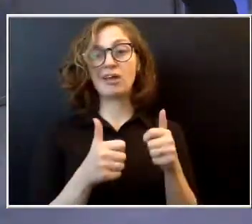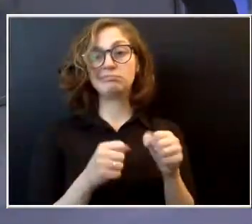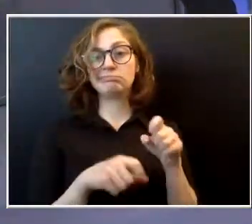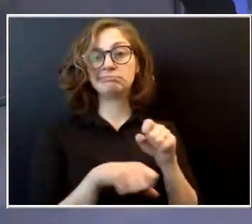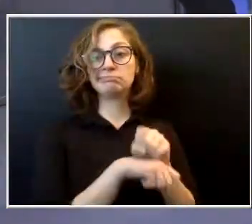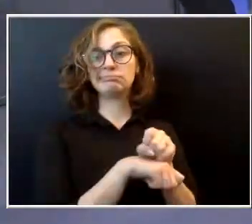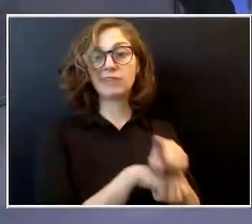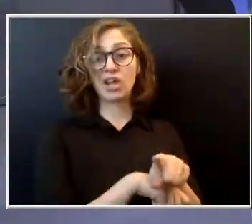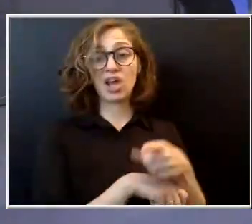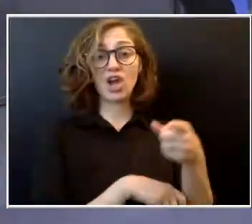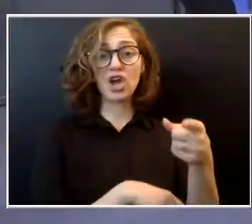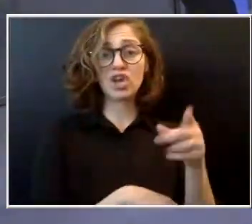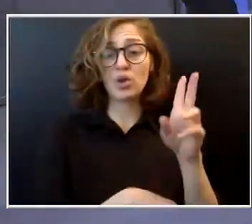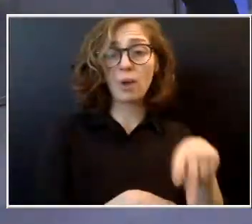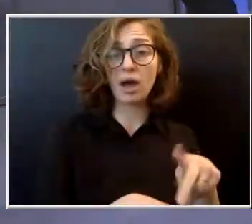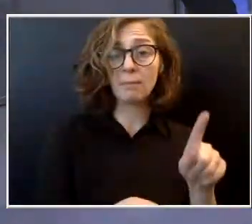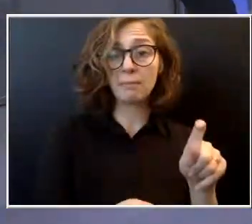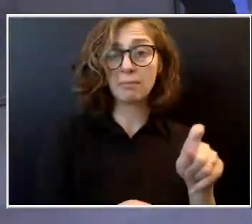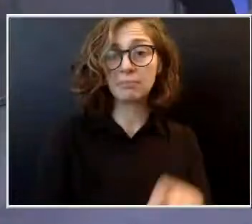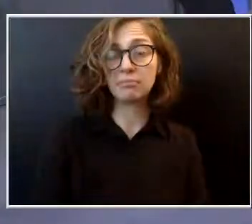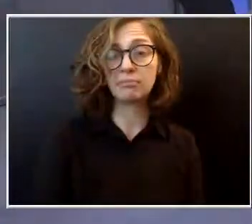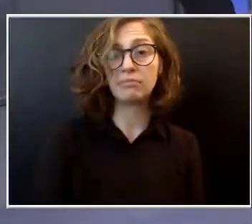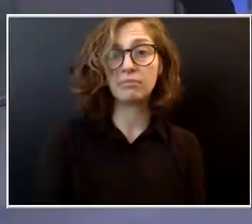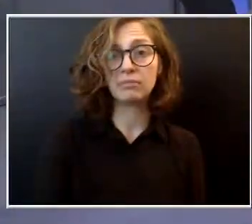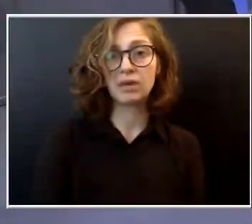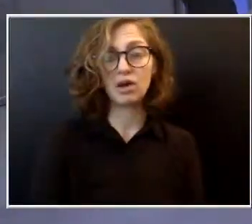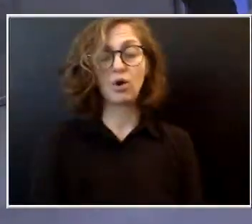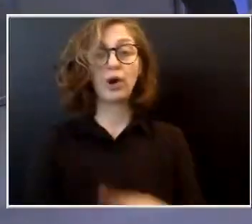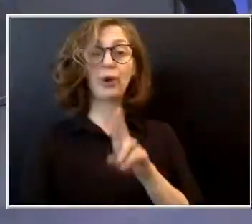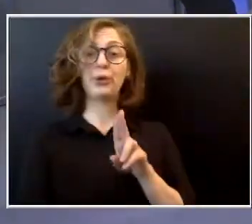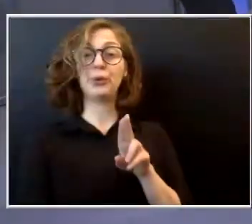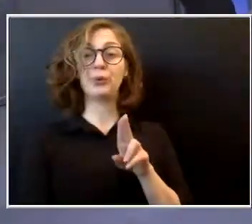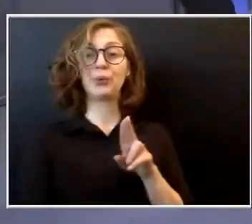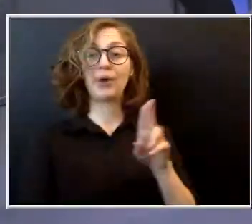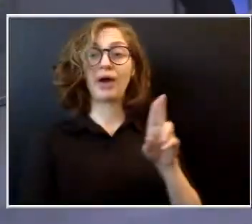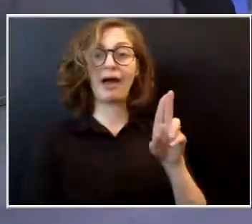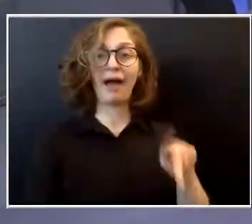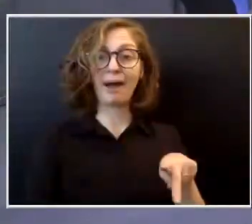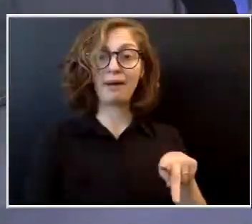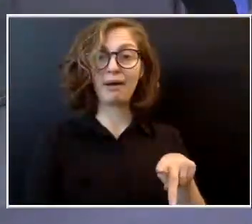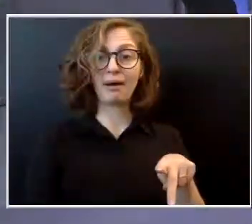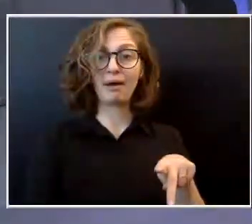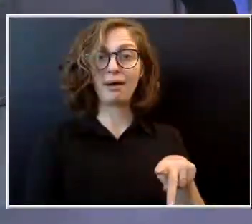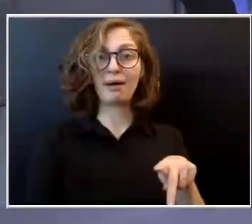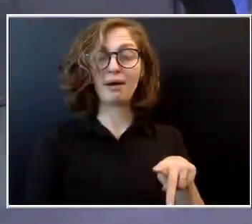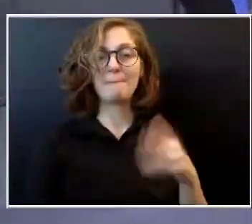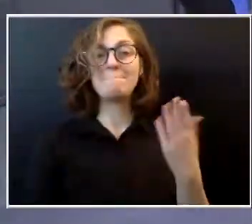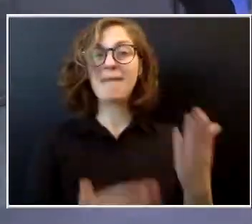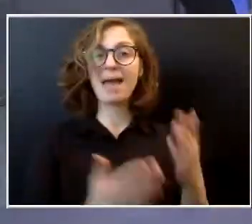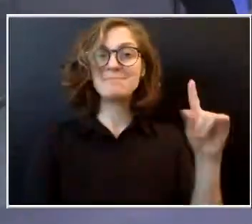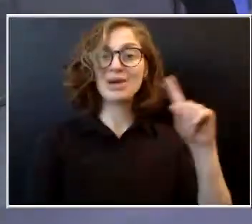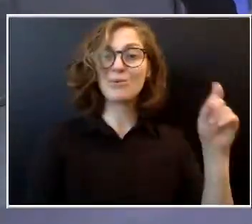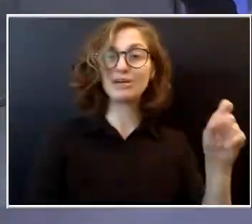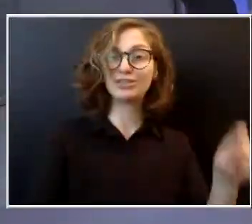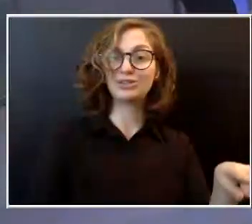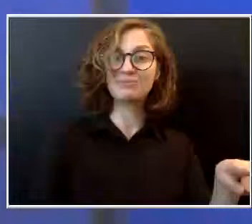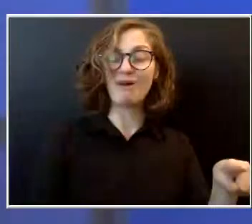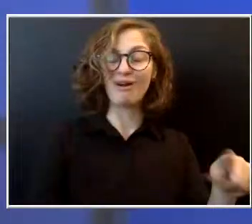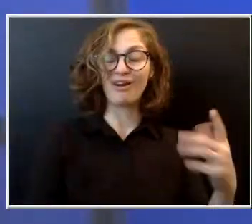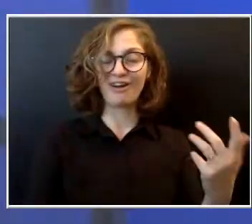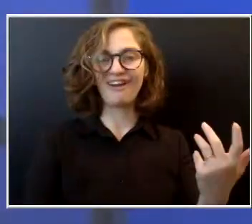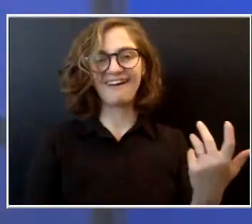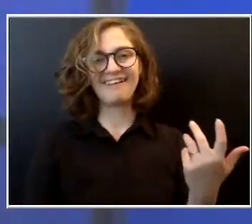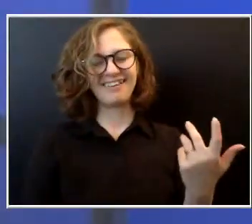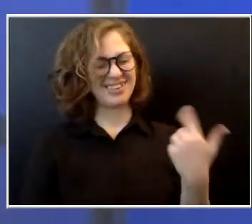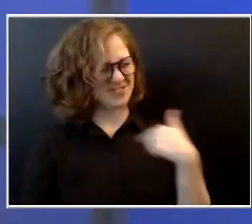by that, not even spelling out you, it's just the letter U up, maybe a question mark. We've gone backwards. Yeah, and I think that